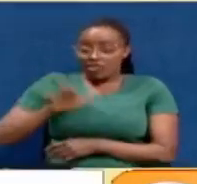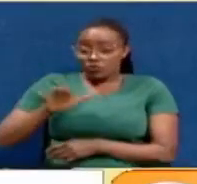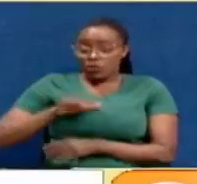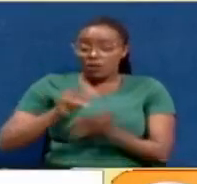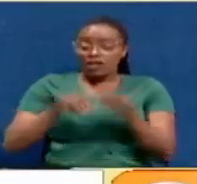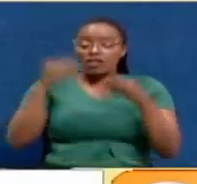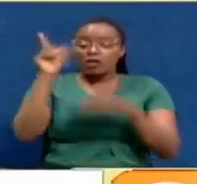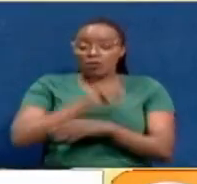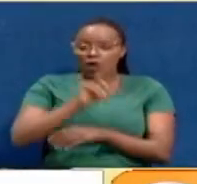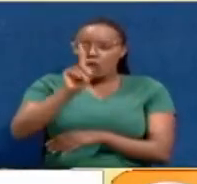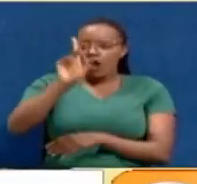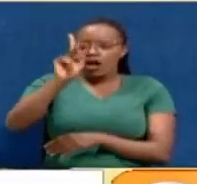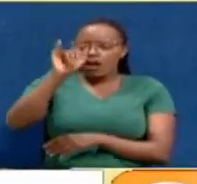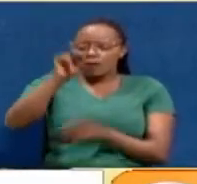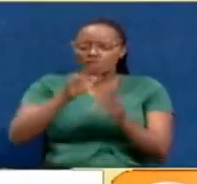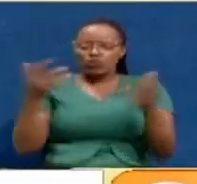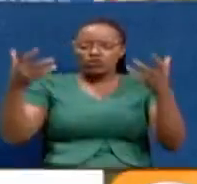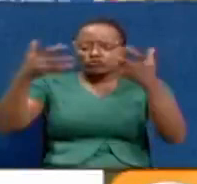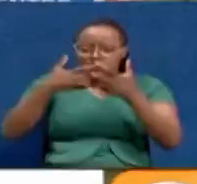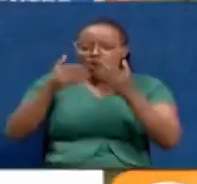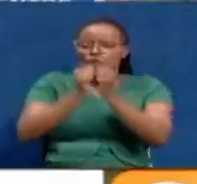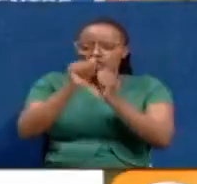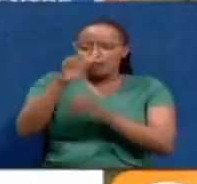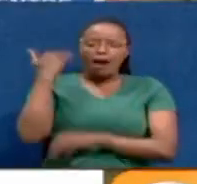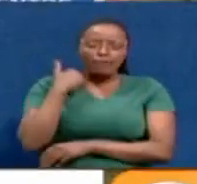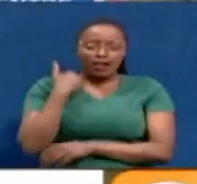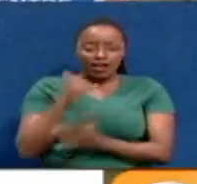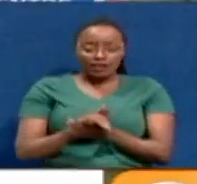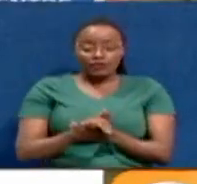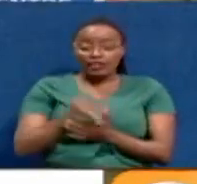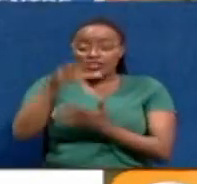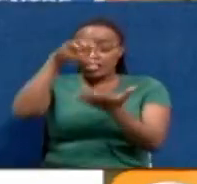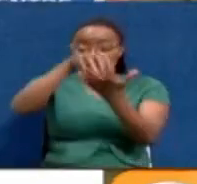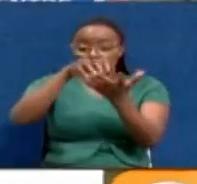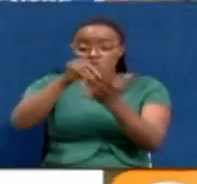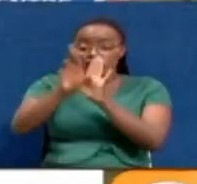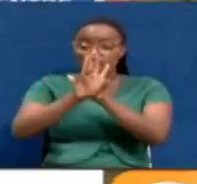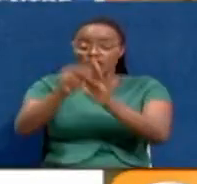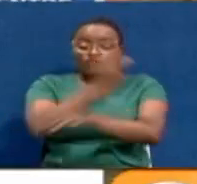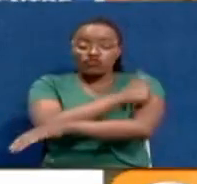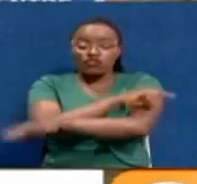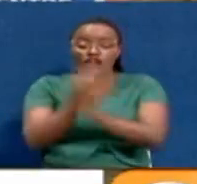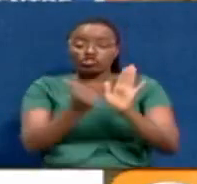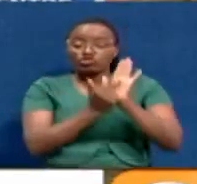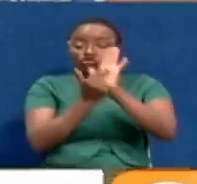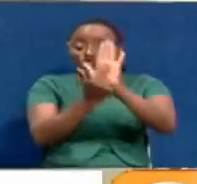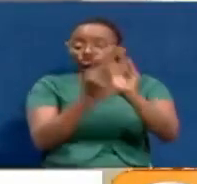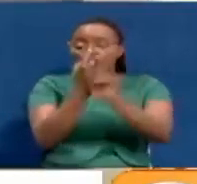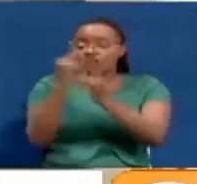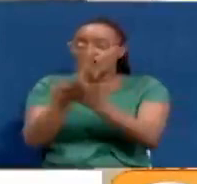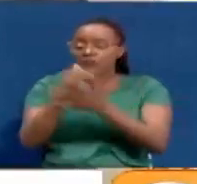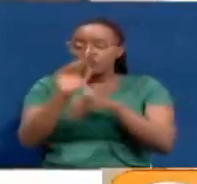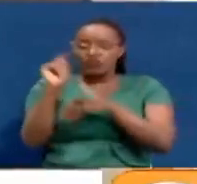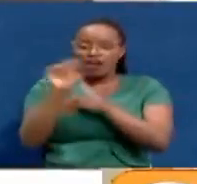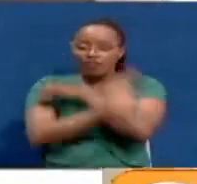received 1 pint, which was compatible with her blood type. The situation at this referral hospital replicated across the country